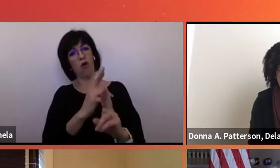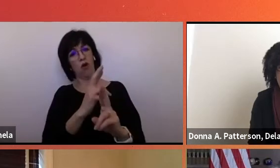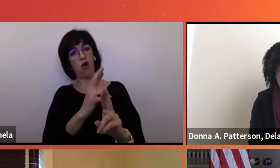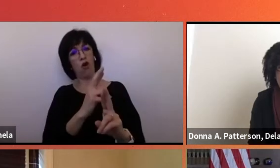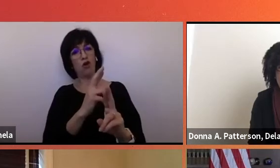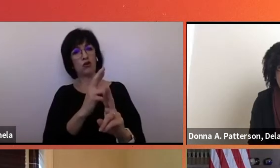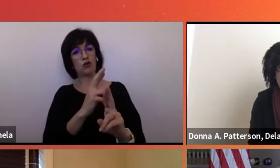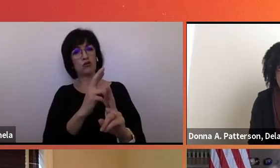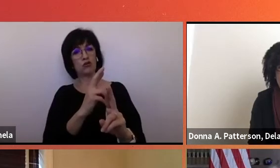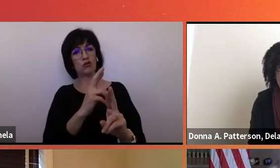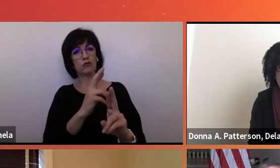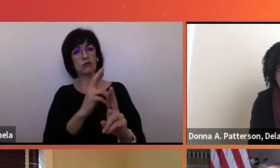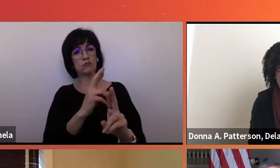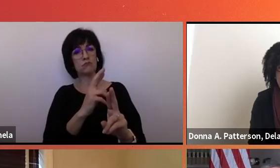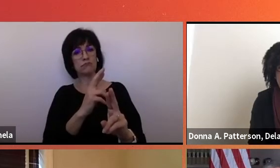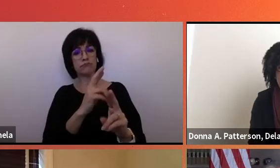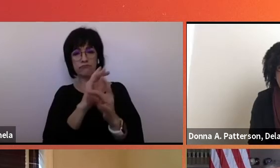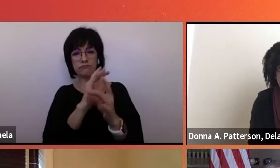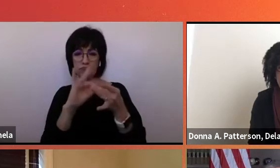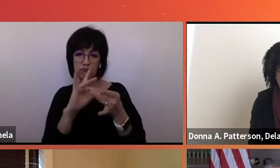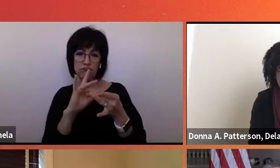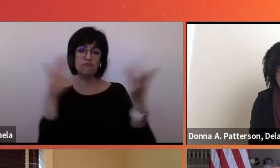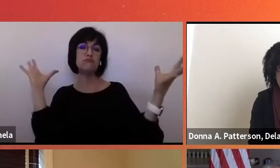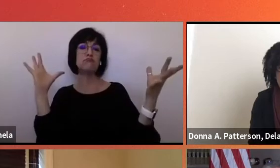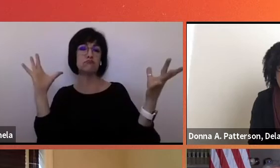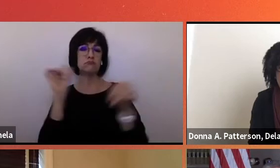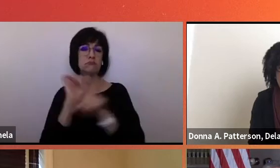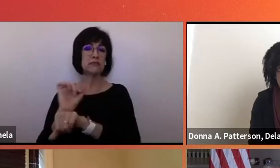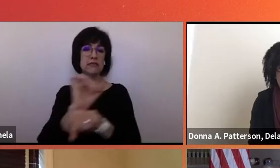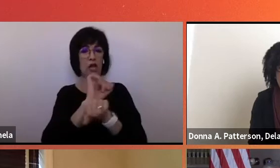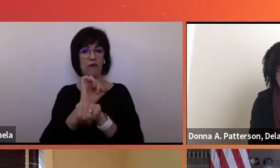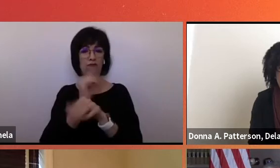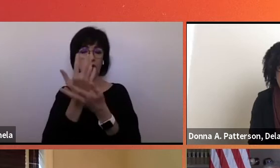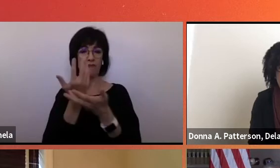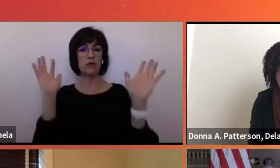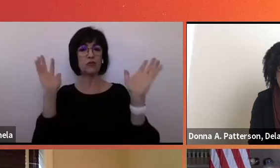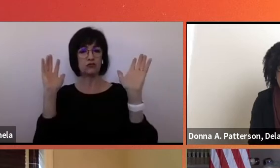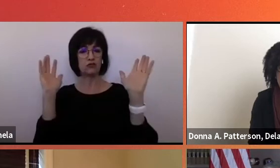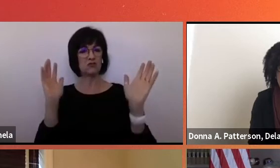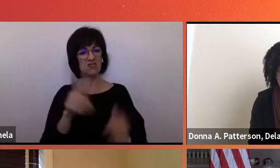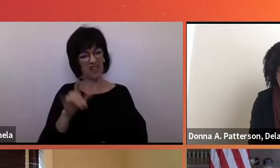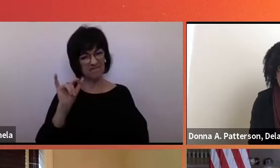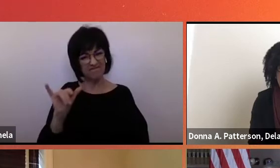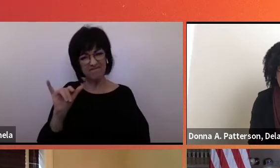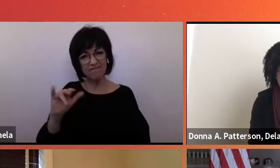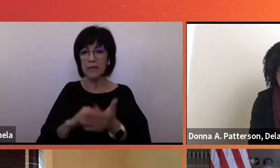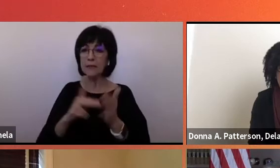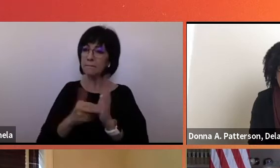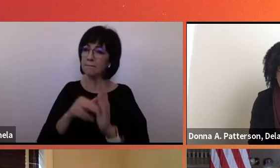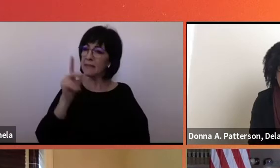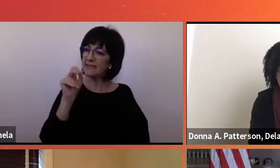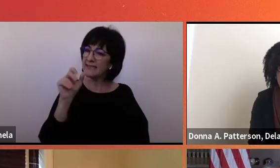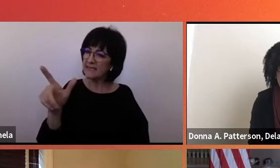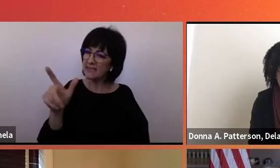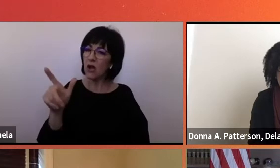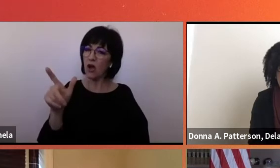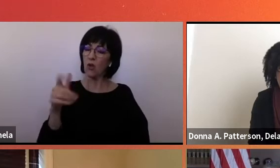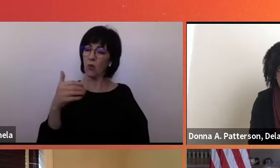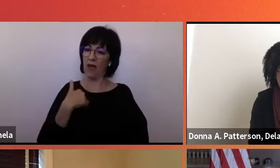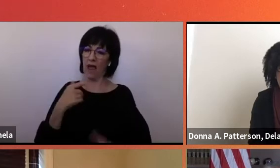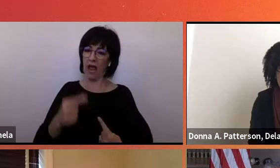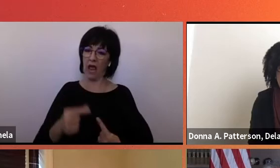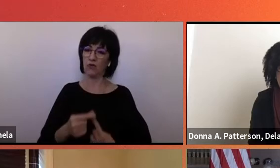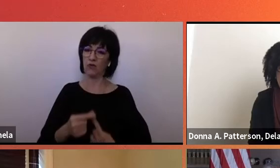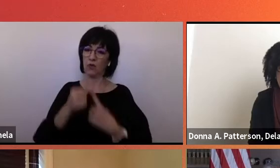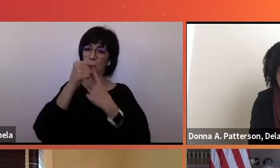So thanks, Syl. So Delaware has a kind of a unique position in all of this as a border